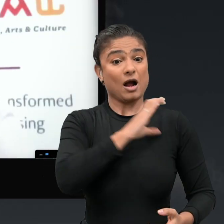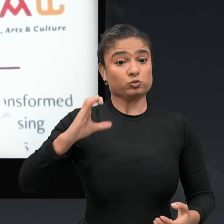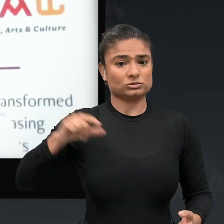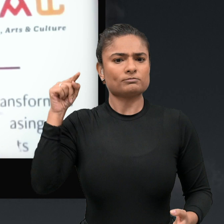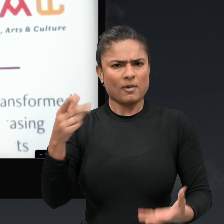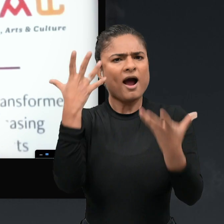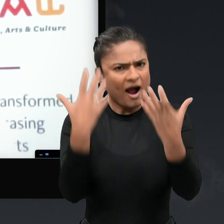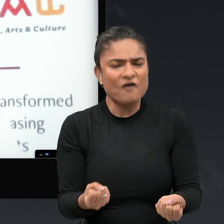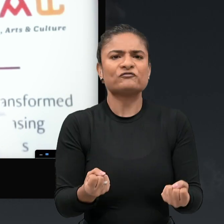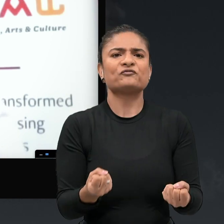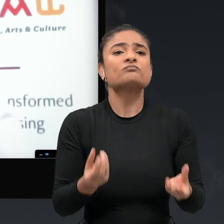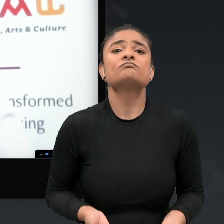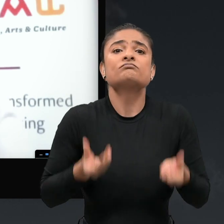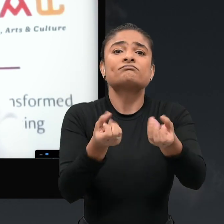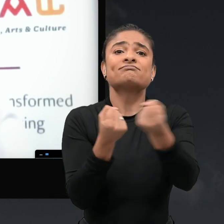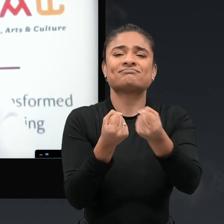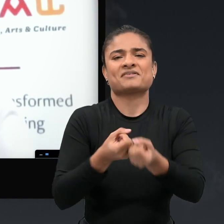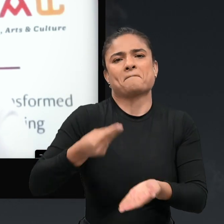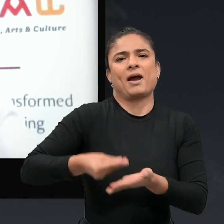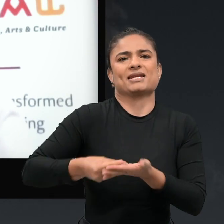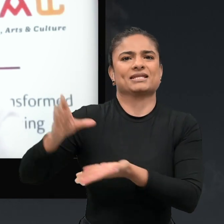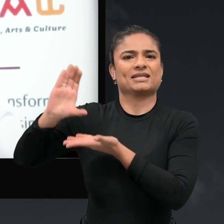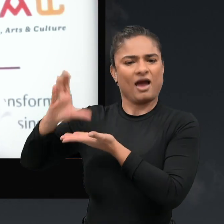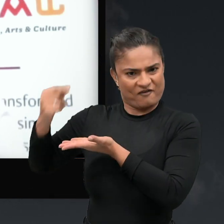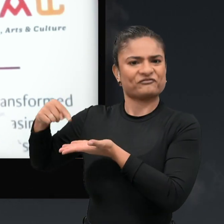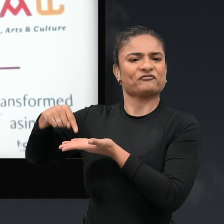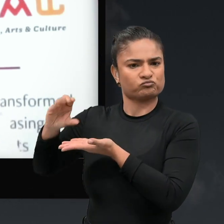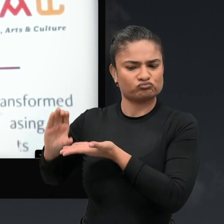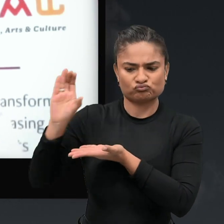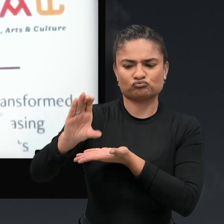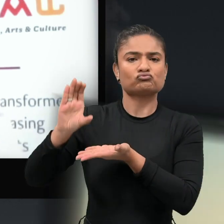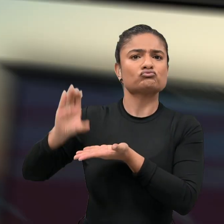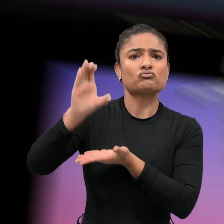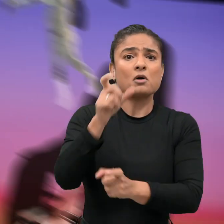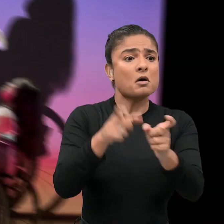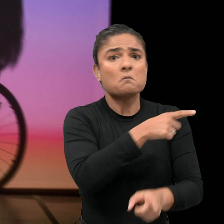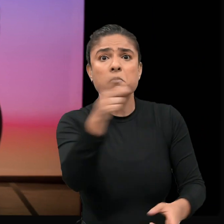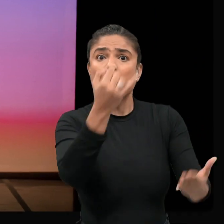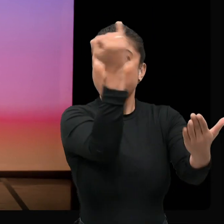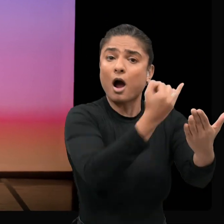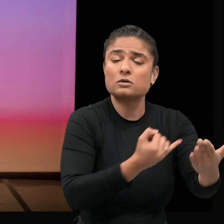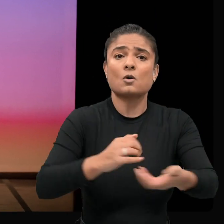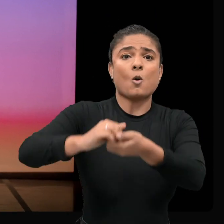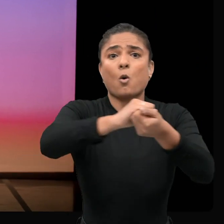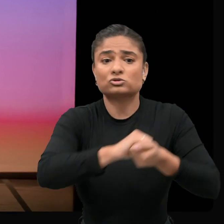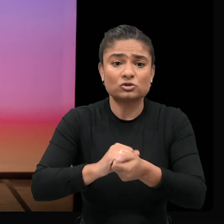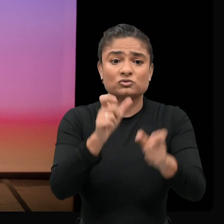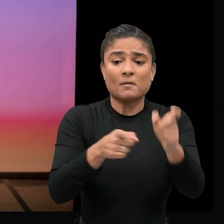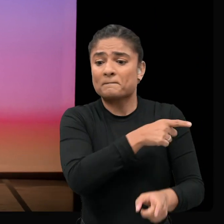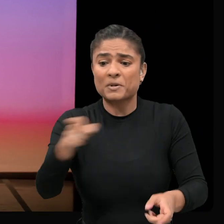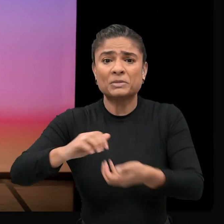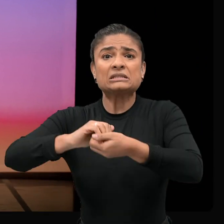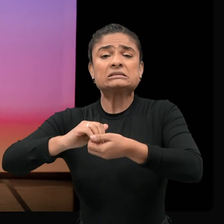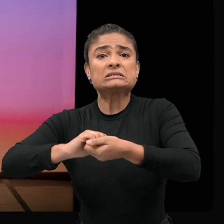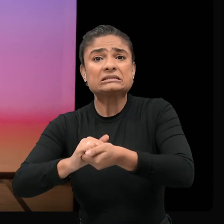offer resources in the form of funding to arts organizations that support people living with disabilities,